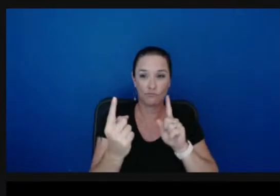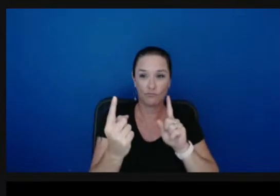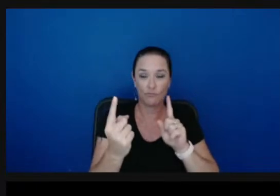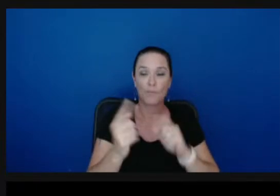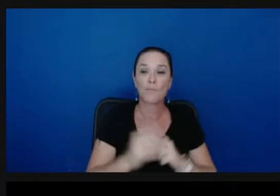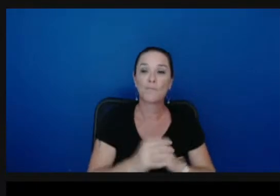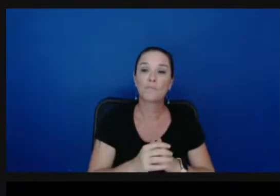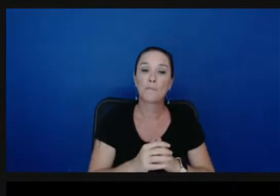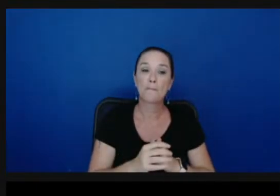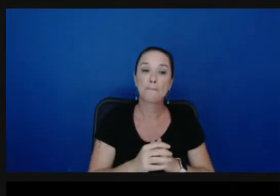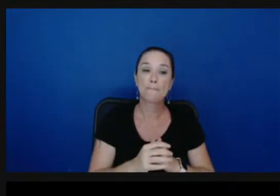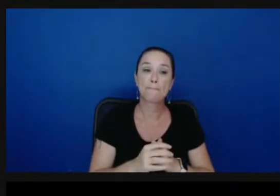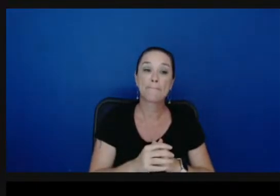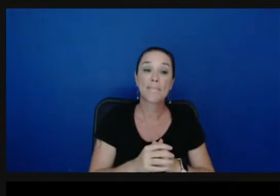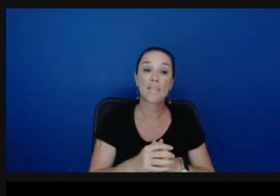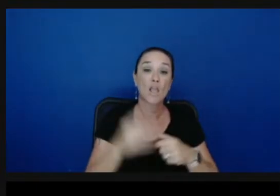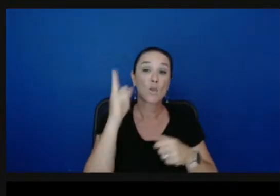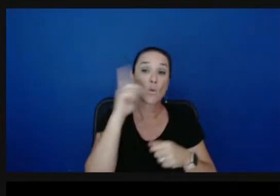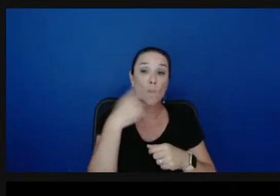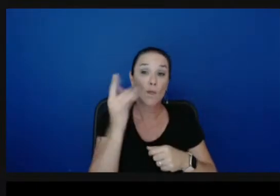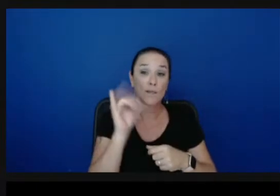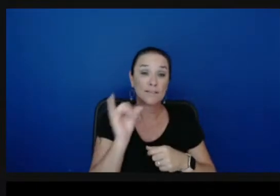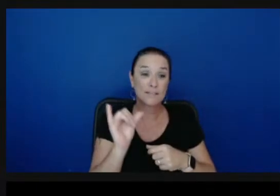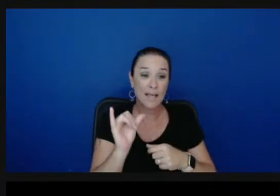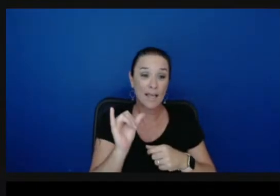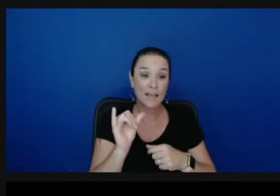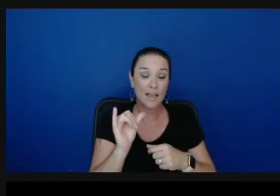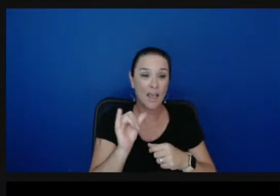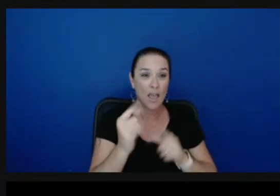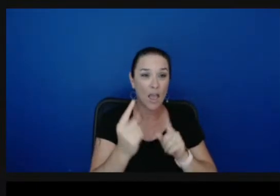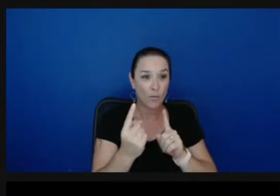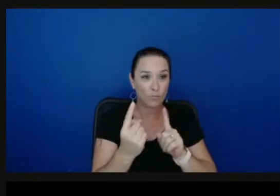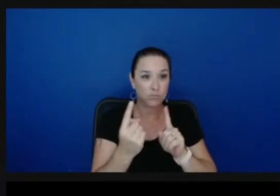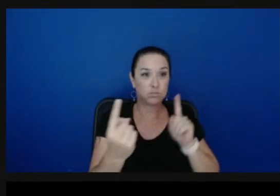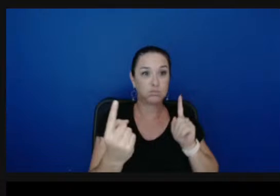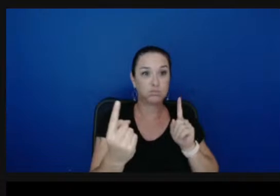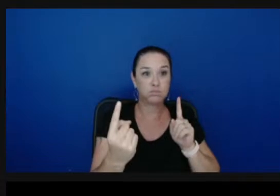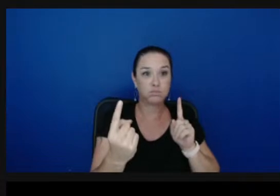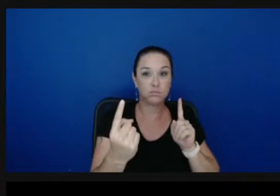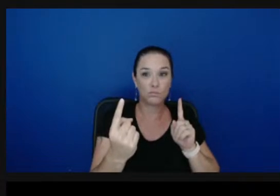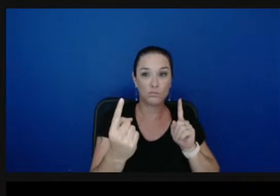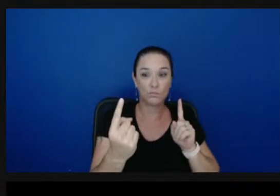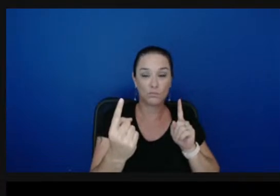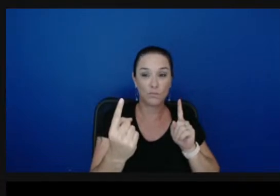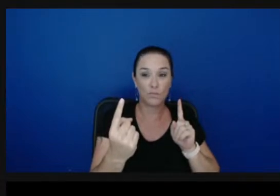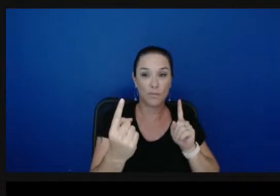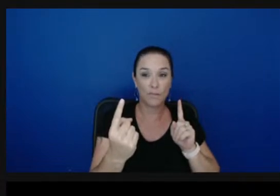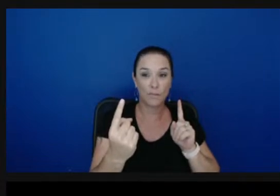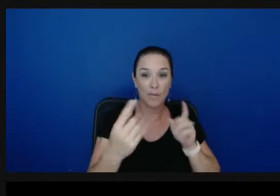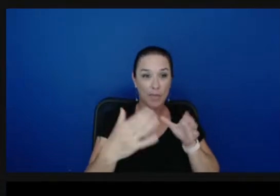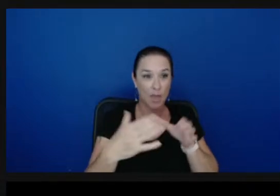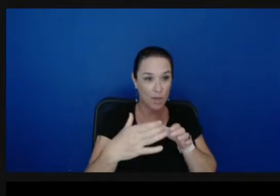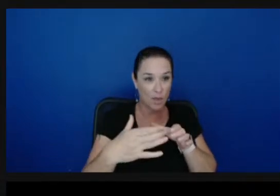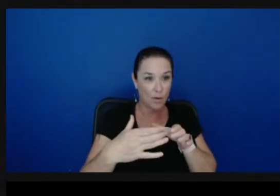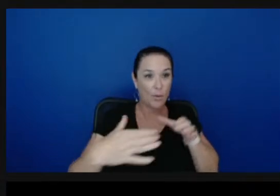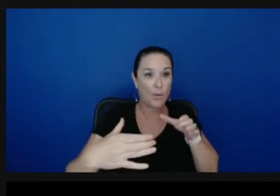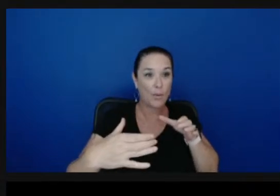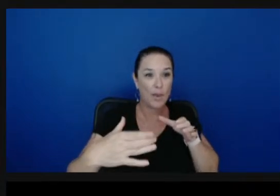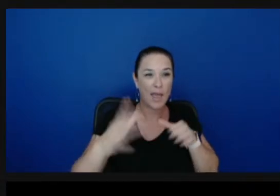So it appears that there was quite a rapid extension across Hawaiian perhaps a week and a half ago or